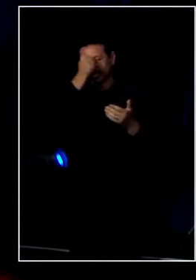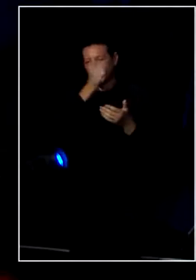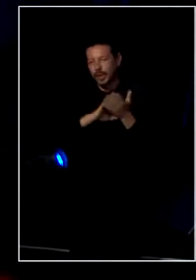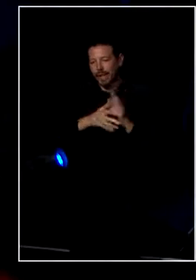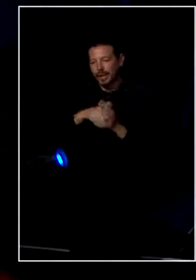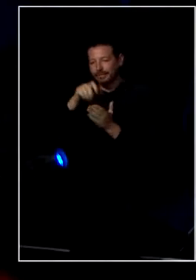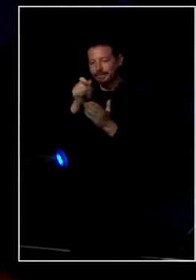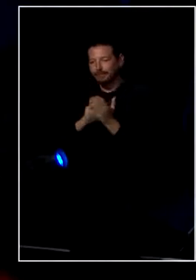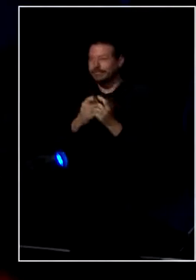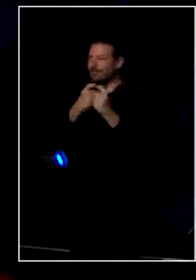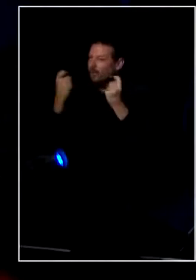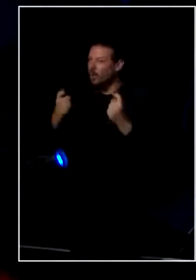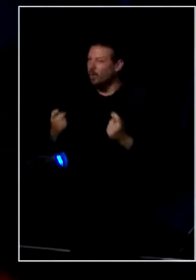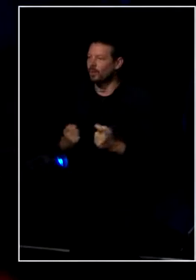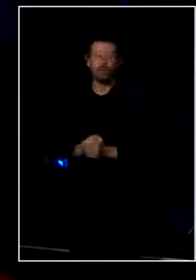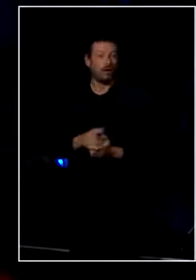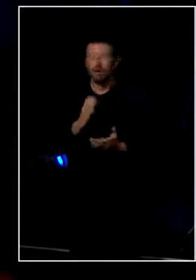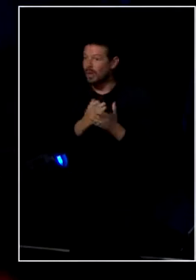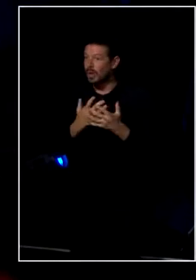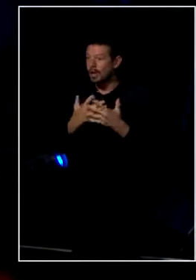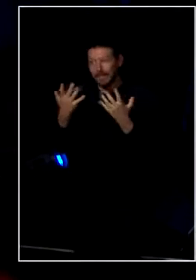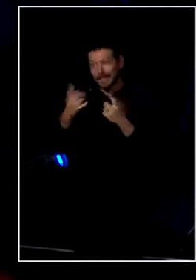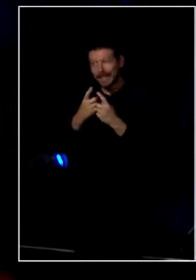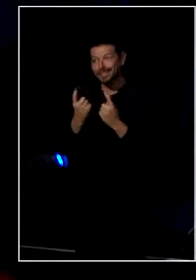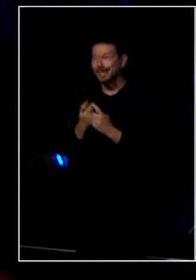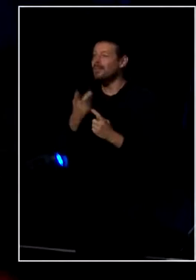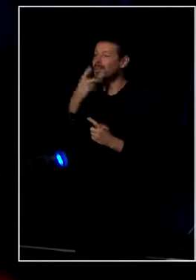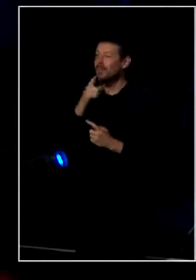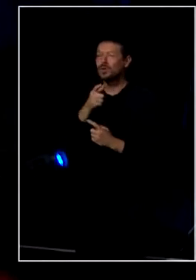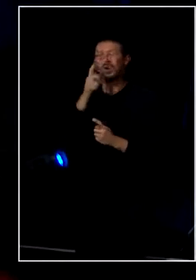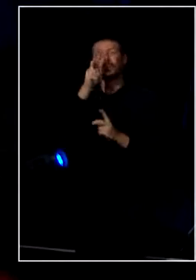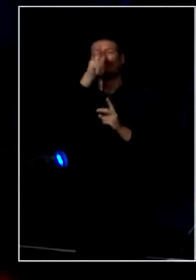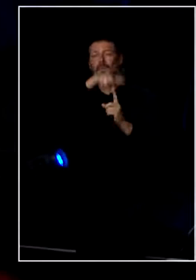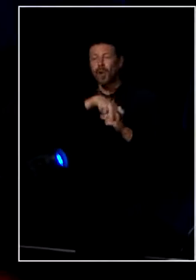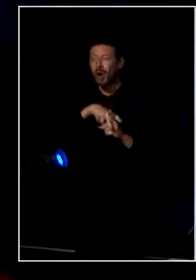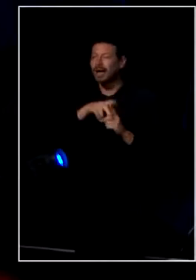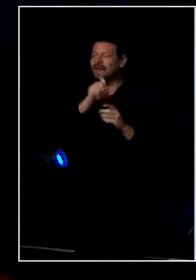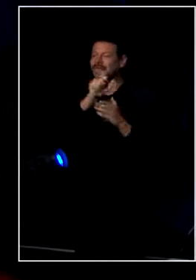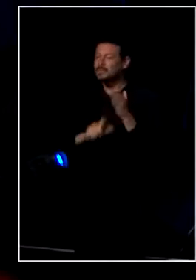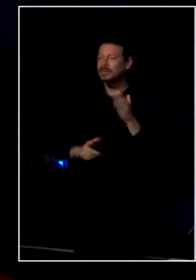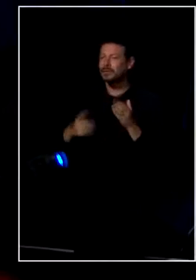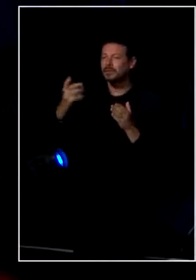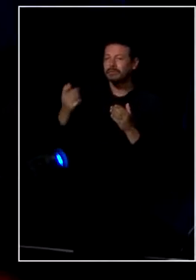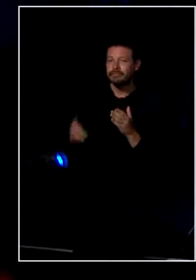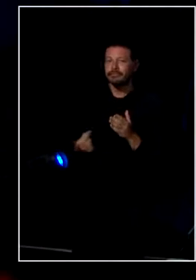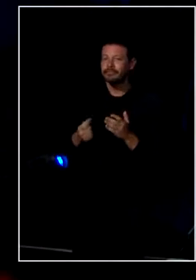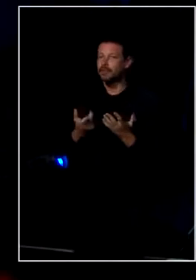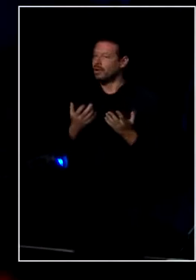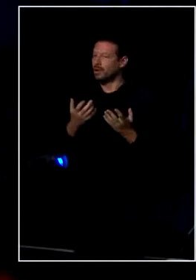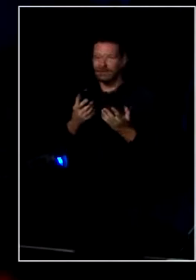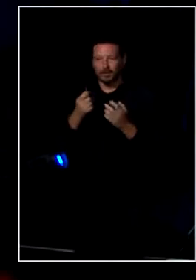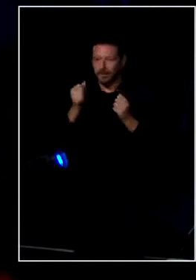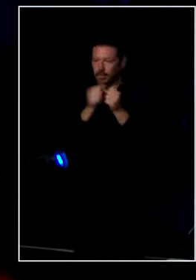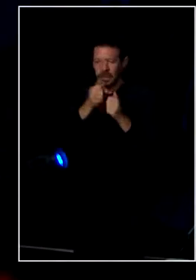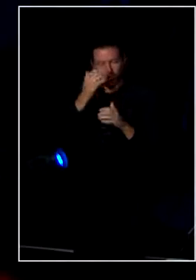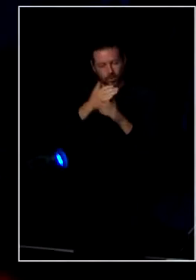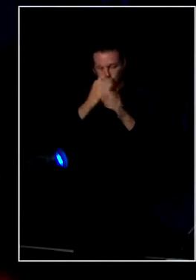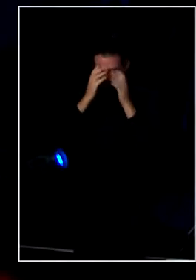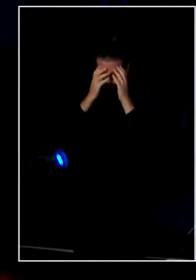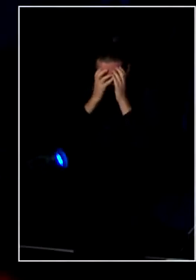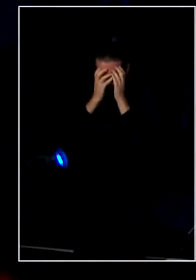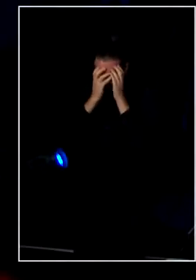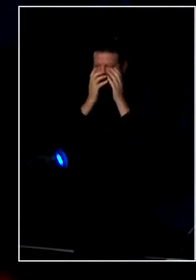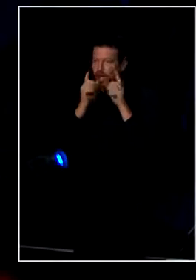such a huge thing. If you are trying to get disability, the paperwork has a secret code and no one has